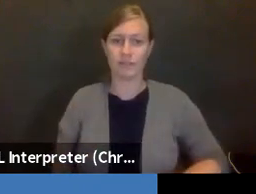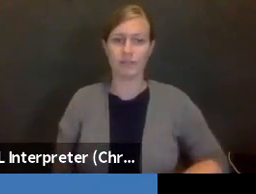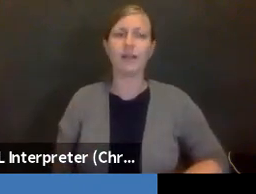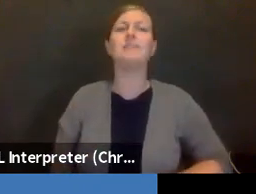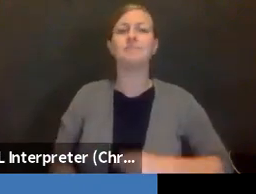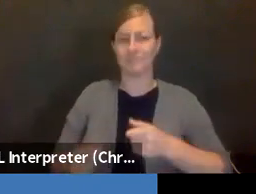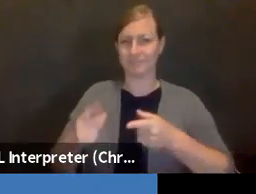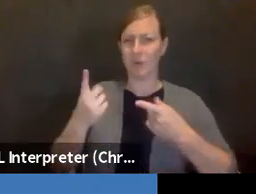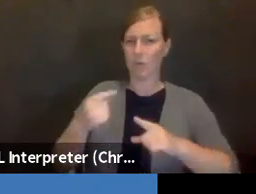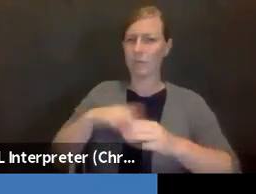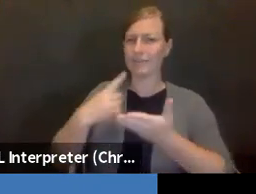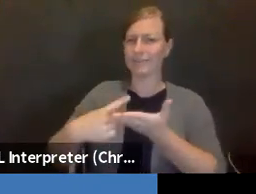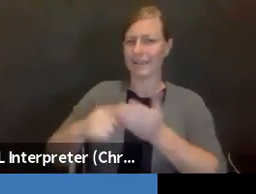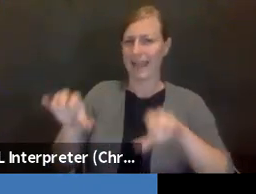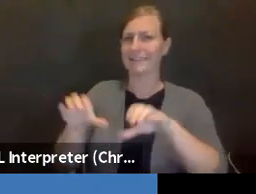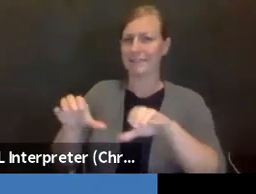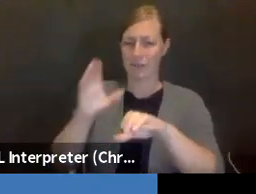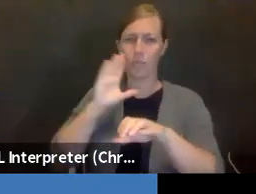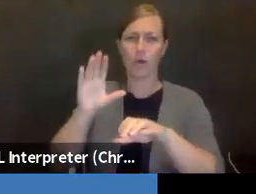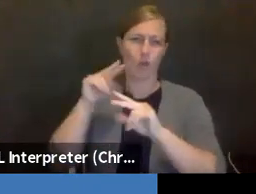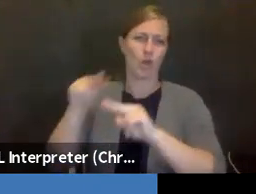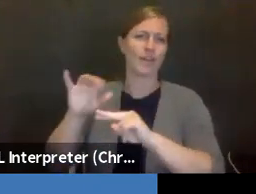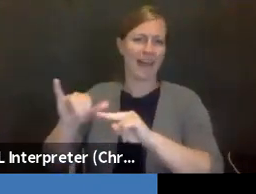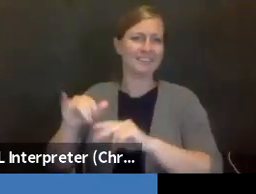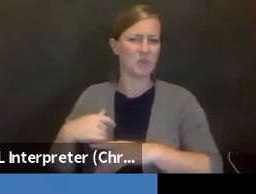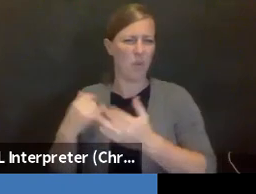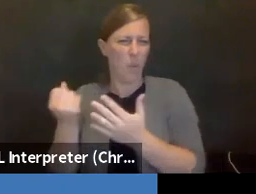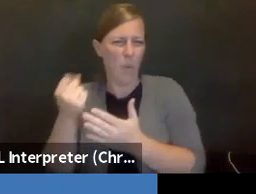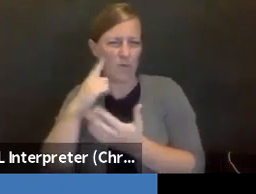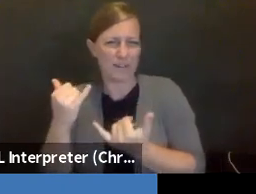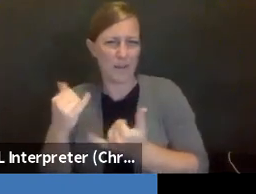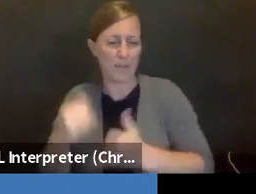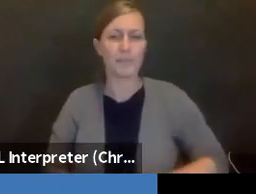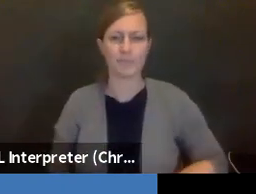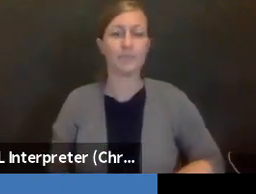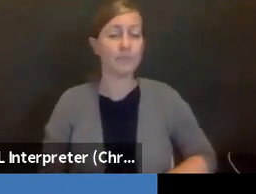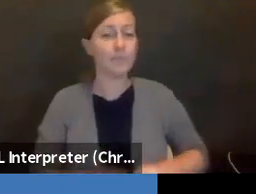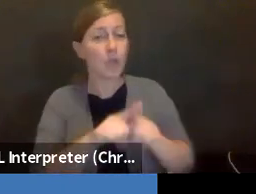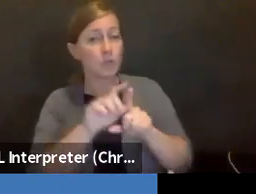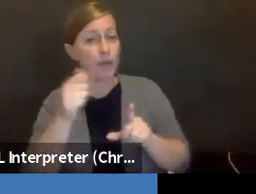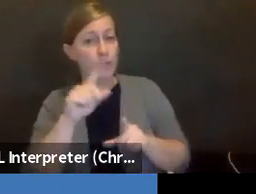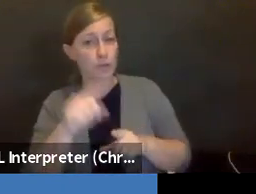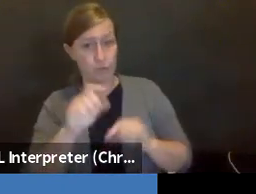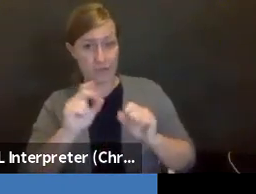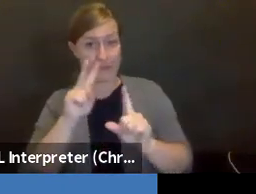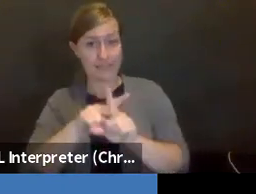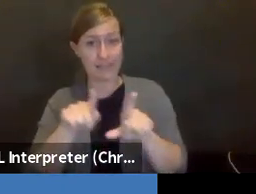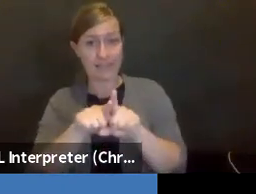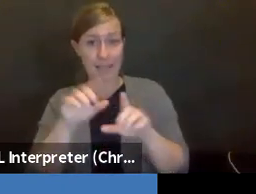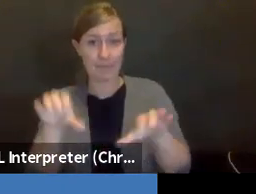look at that. And so we're going to wait a few minutes. Okay. And also, can you assign the same activity every